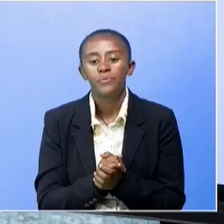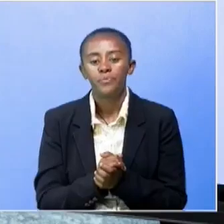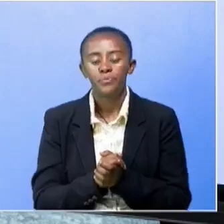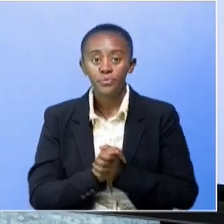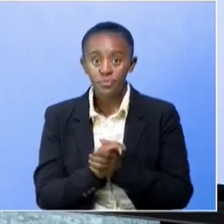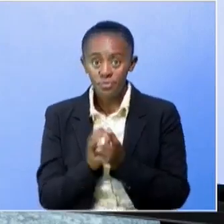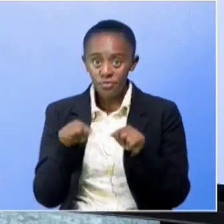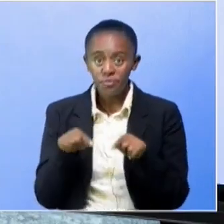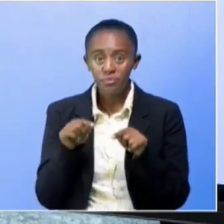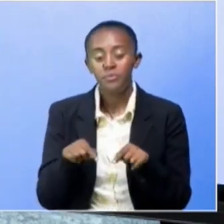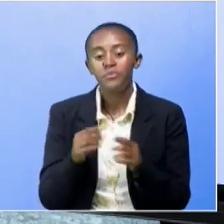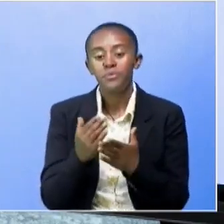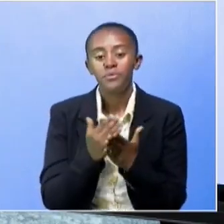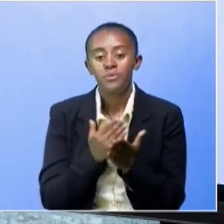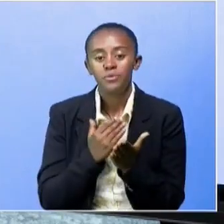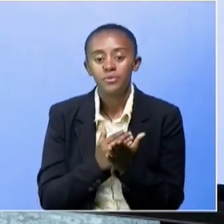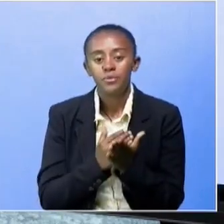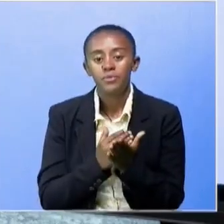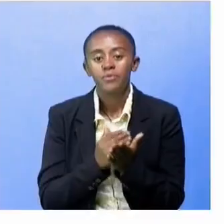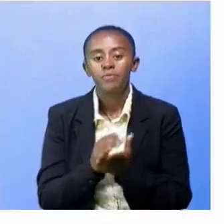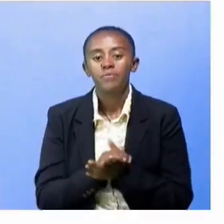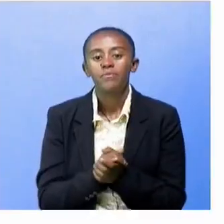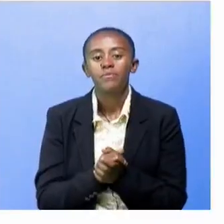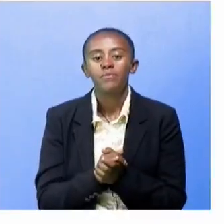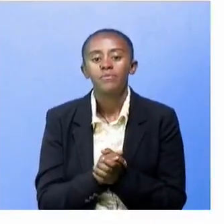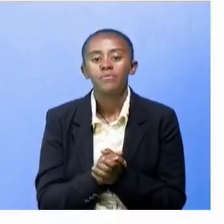So today's lesson is